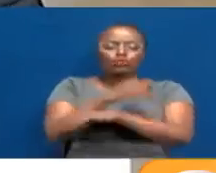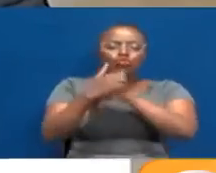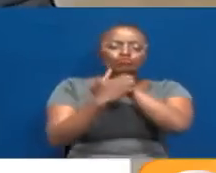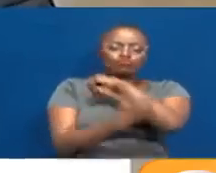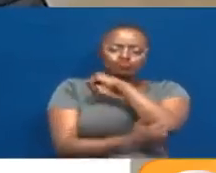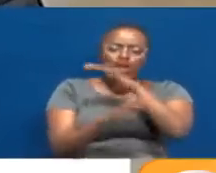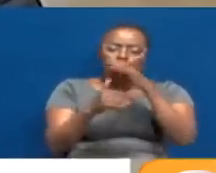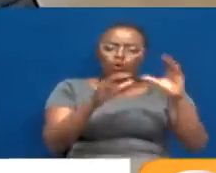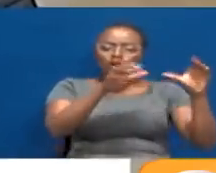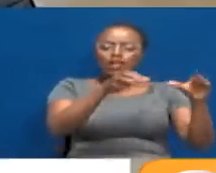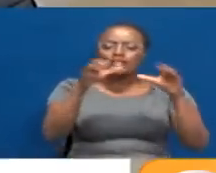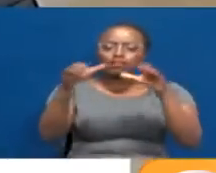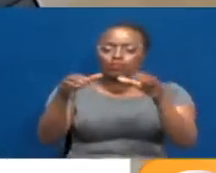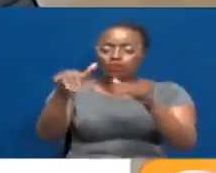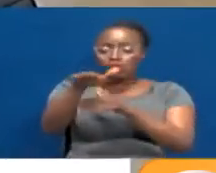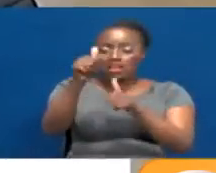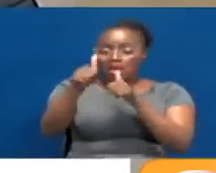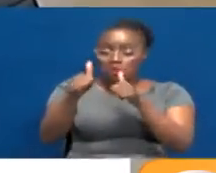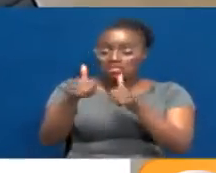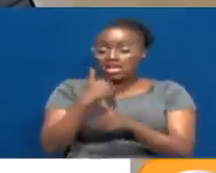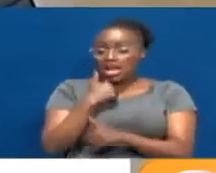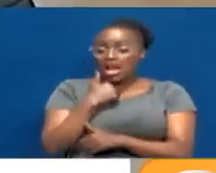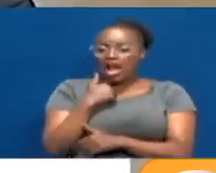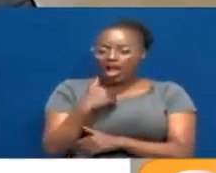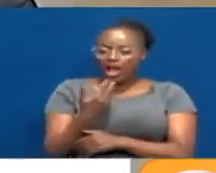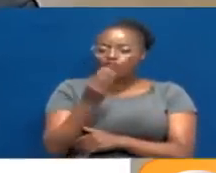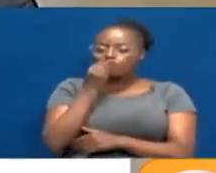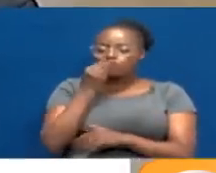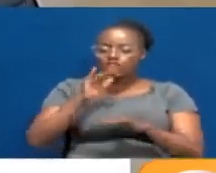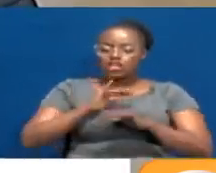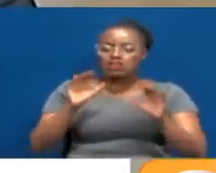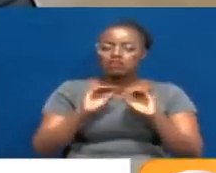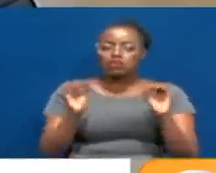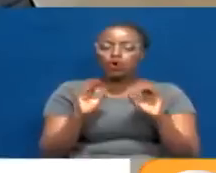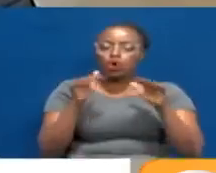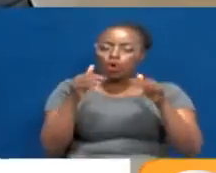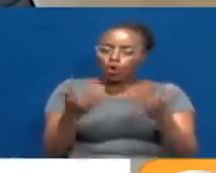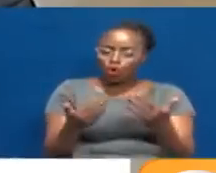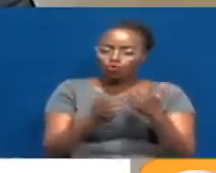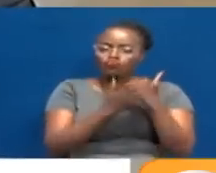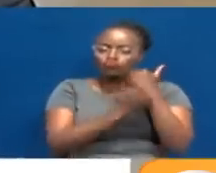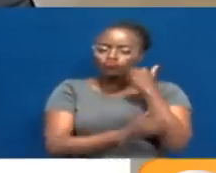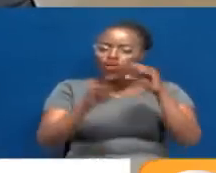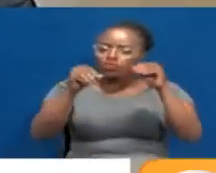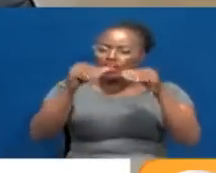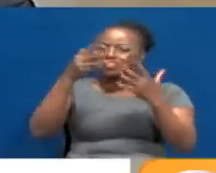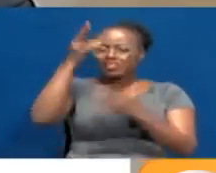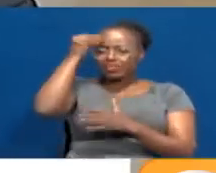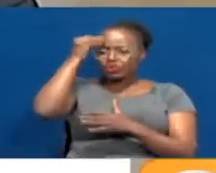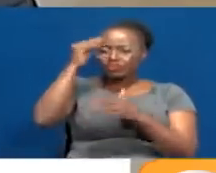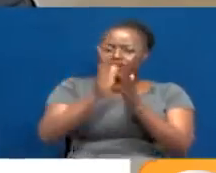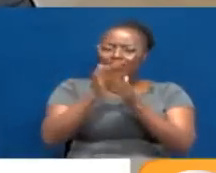or even classification of hotspots for counties that are food insecure or with poor quality education